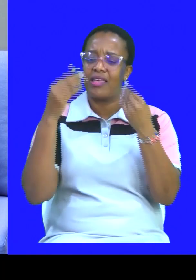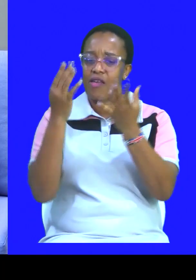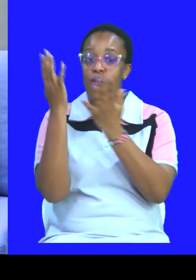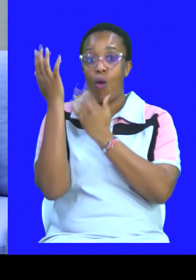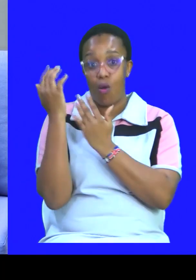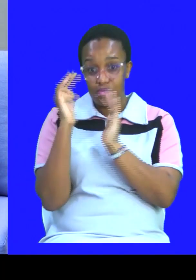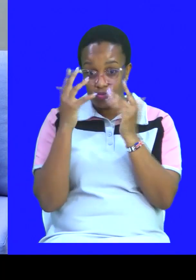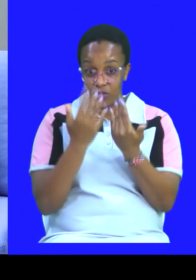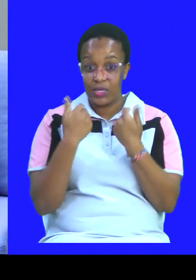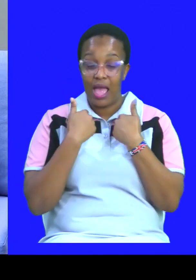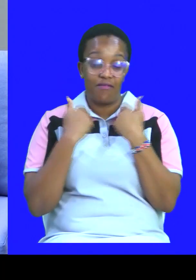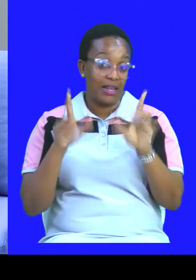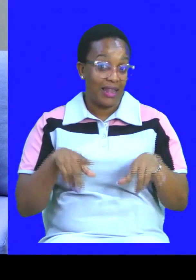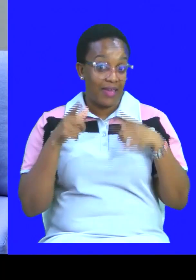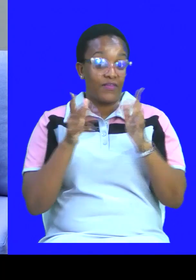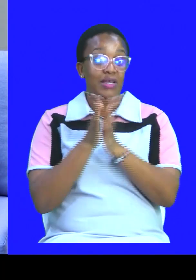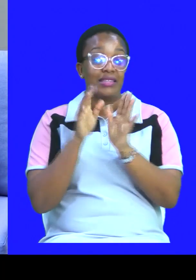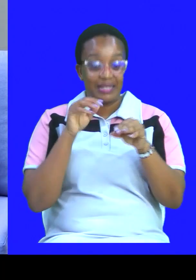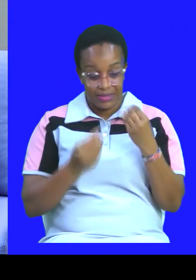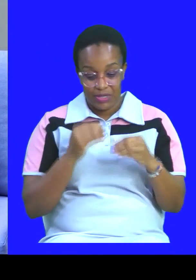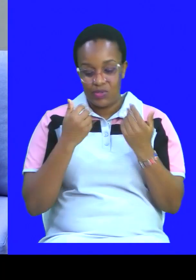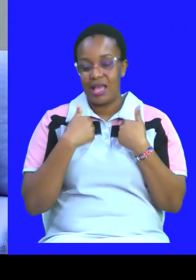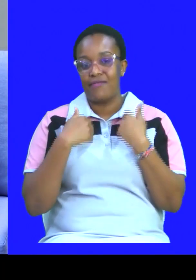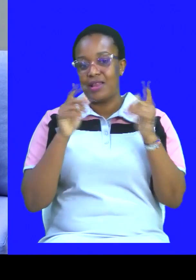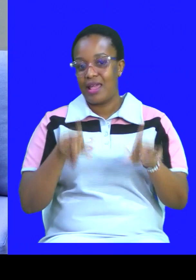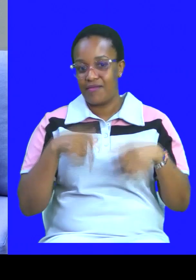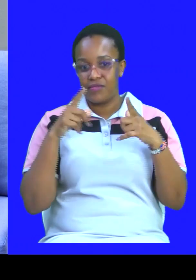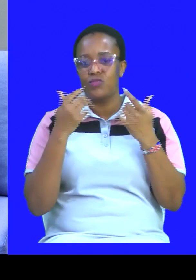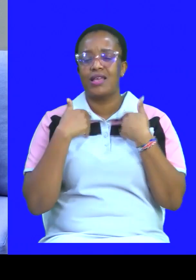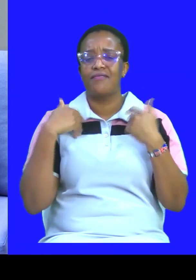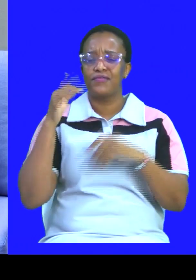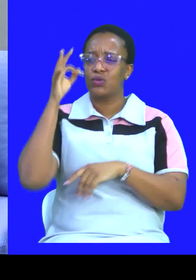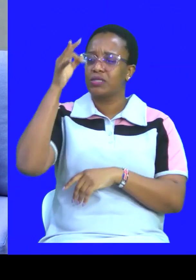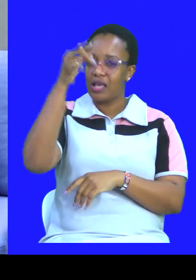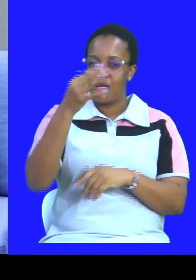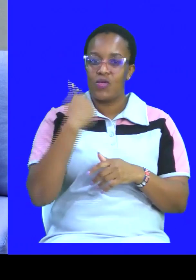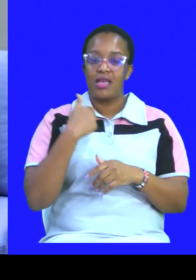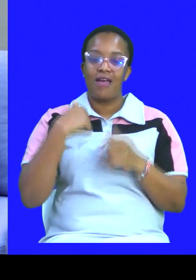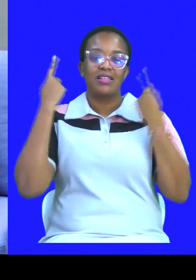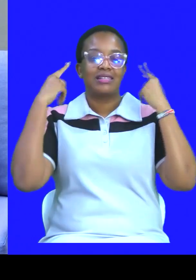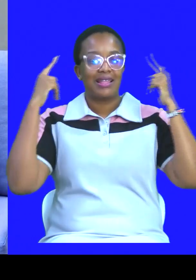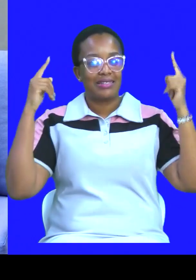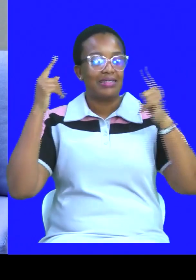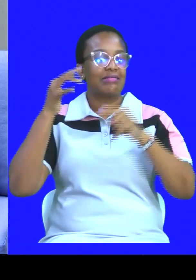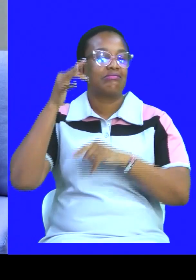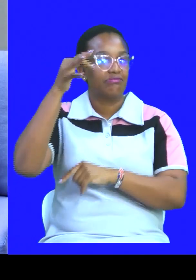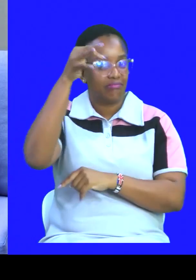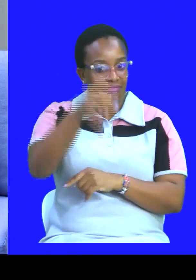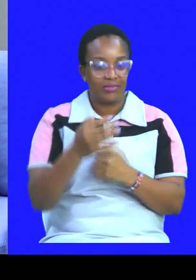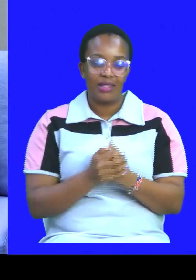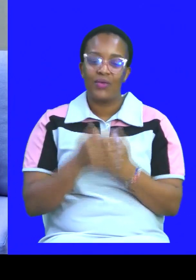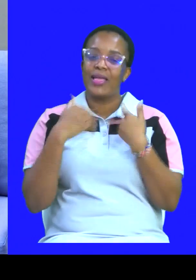life. Even with the disability, there is life, there is future, there is success ahead of you. There is